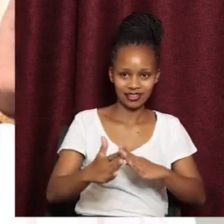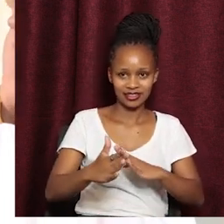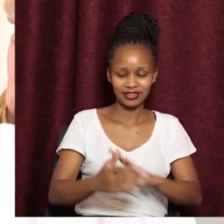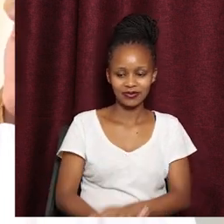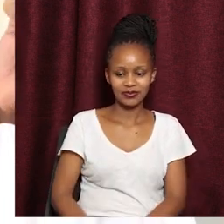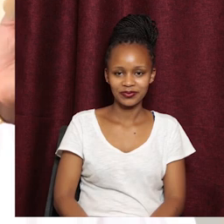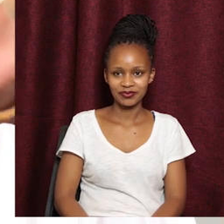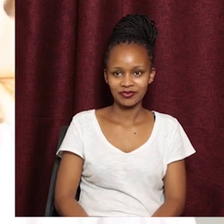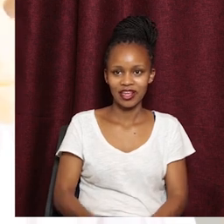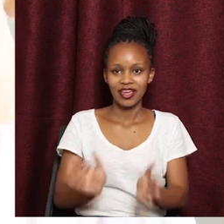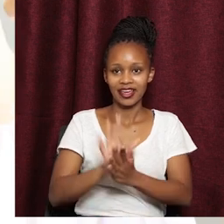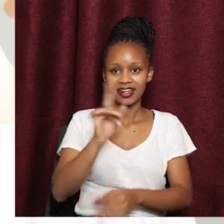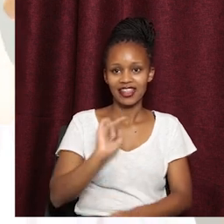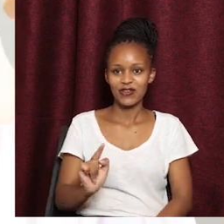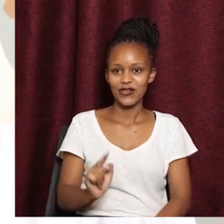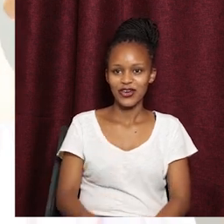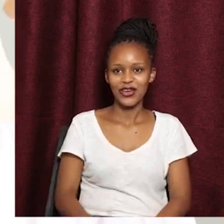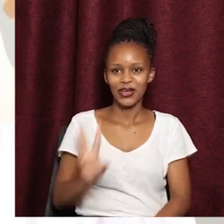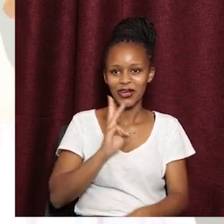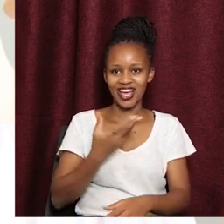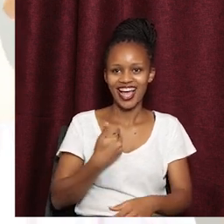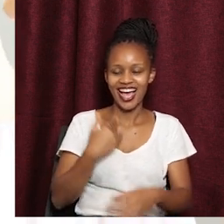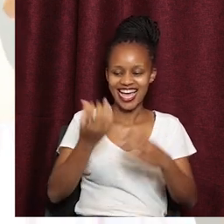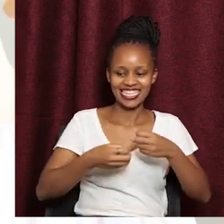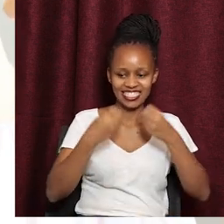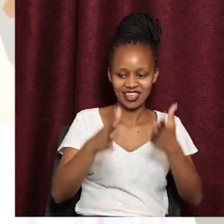therefore, they had to be given extra time.